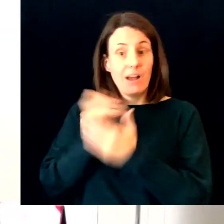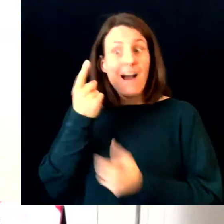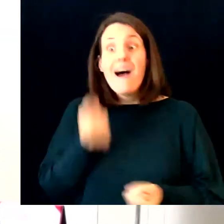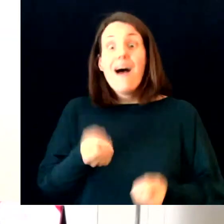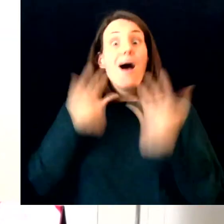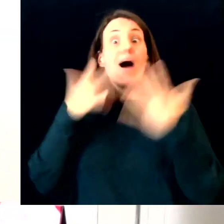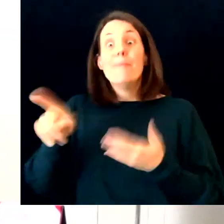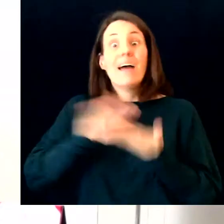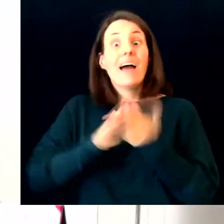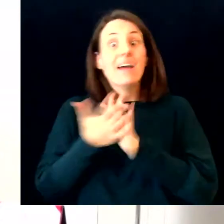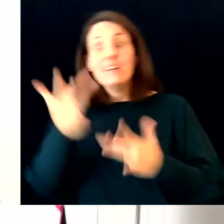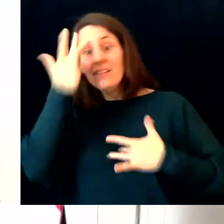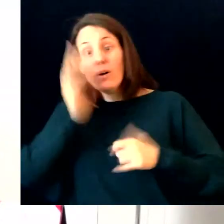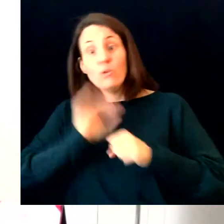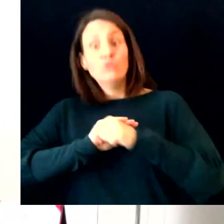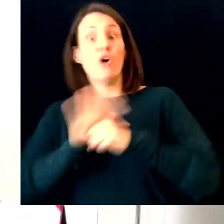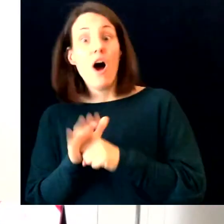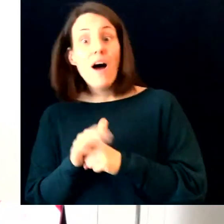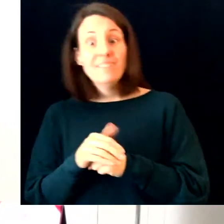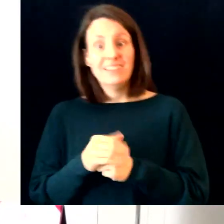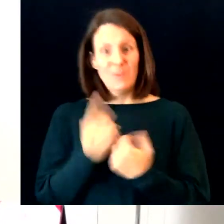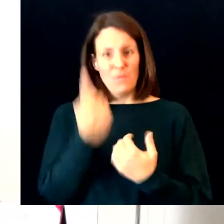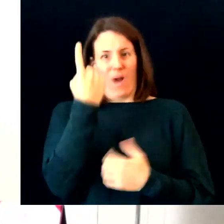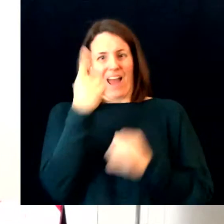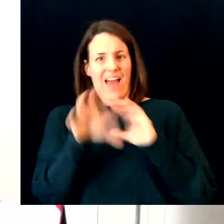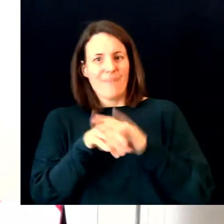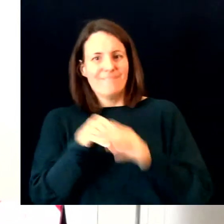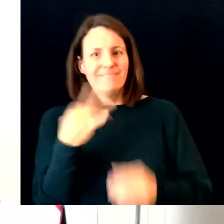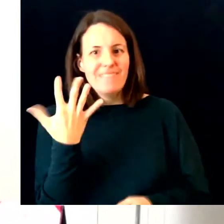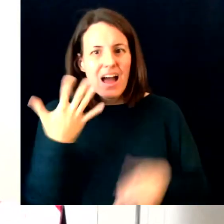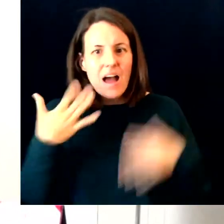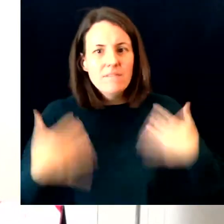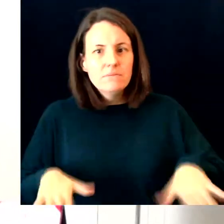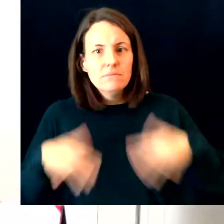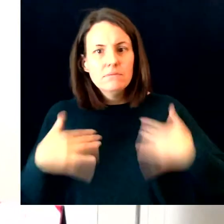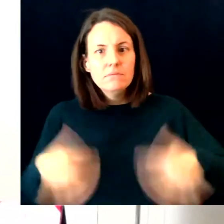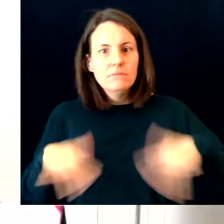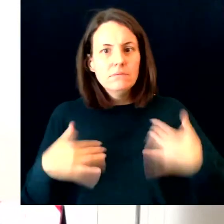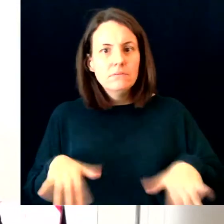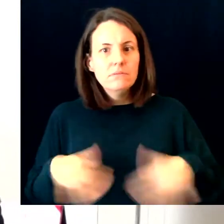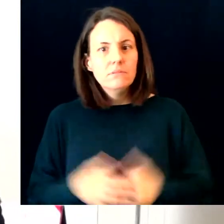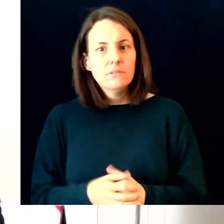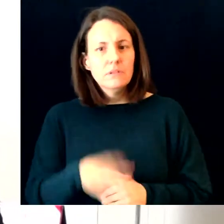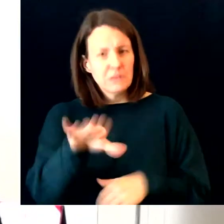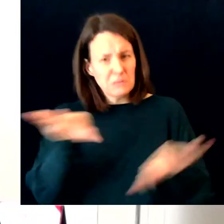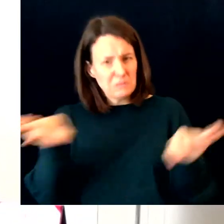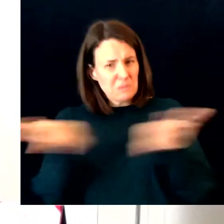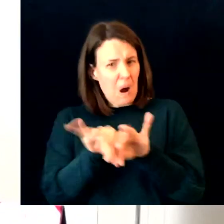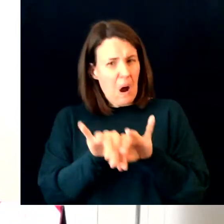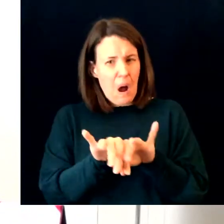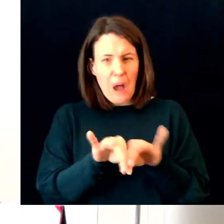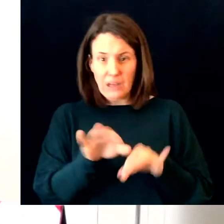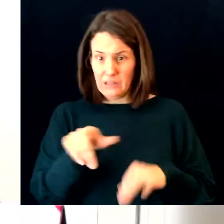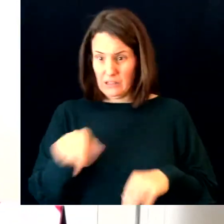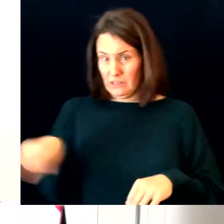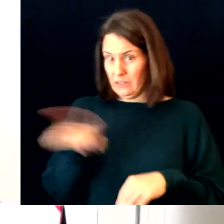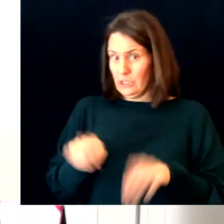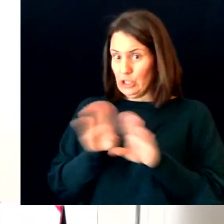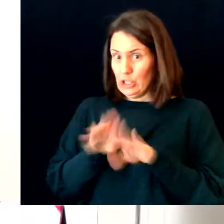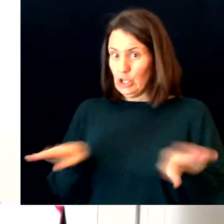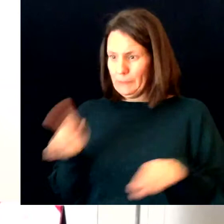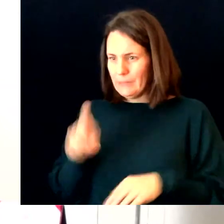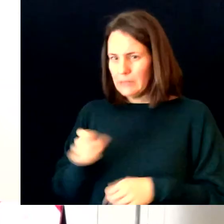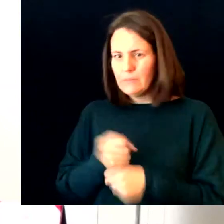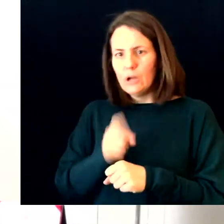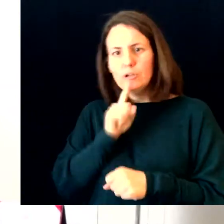it's important now more than ever to protect our children's health. So as Secretary Timberlake mentioned, getting your child